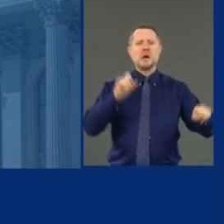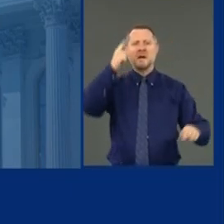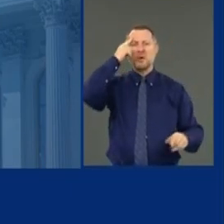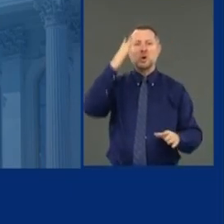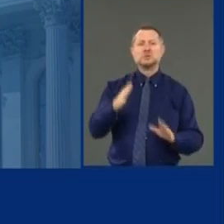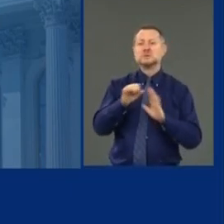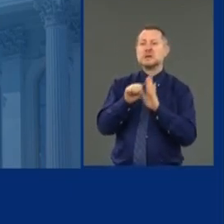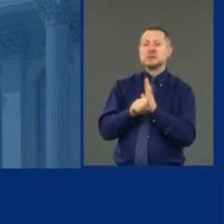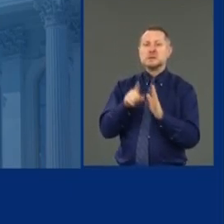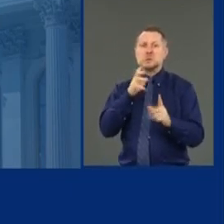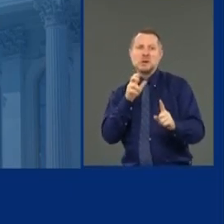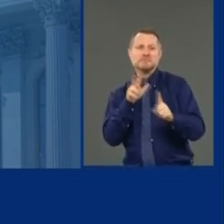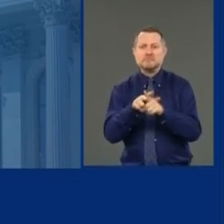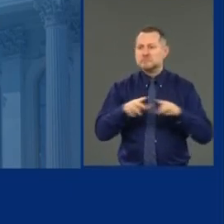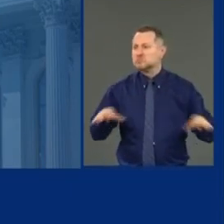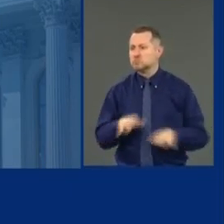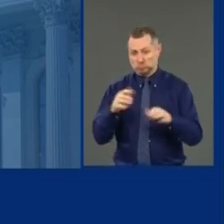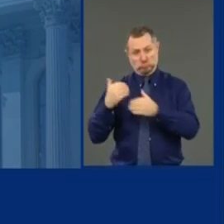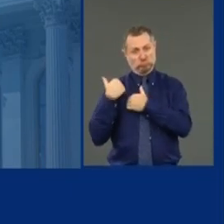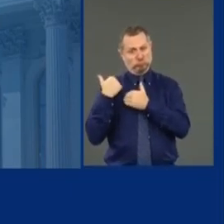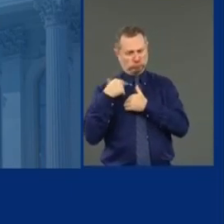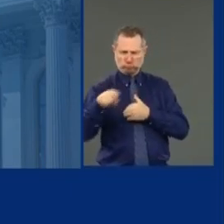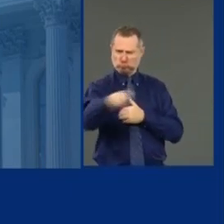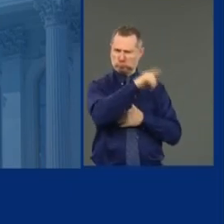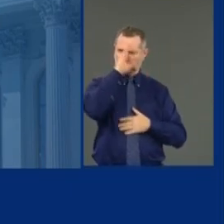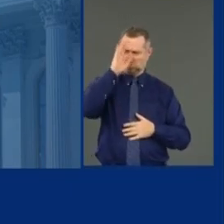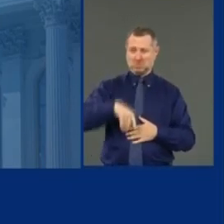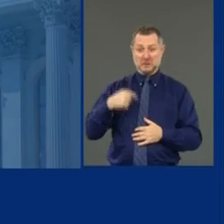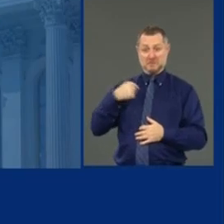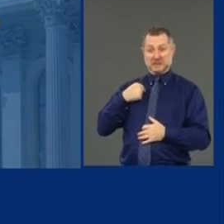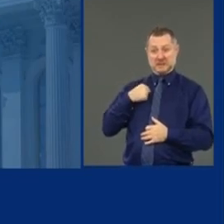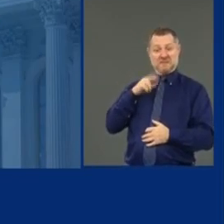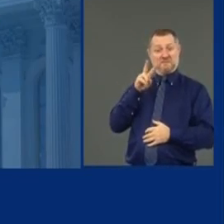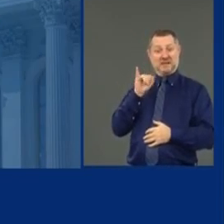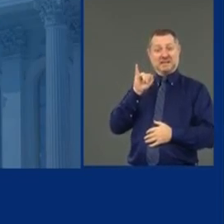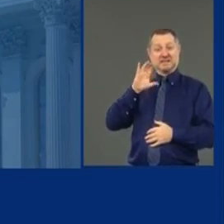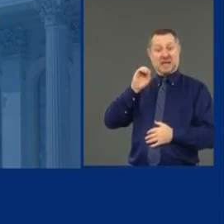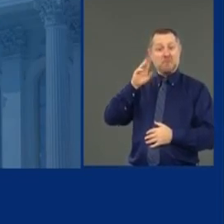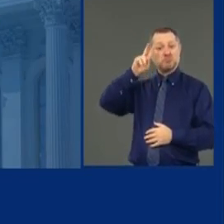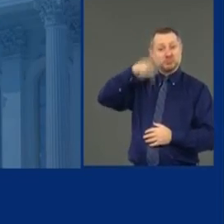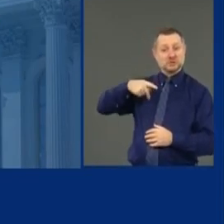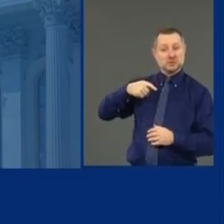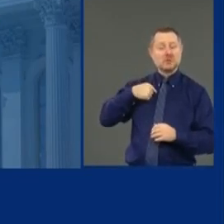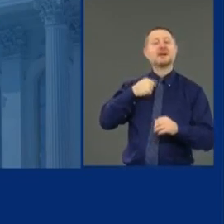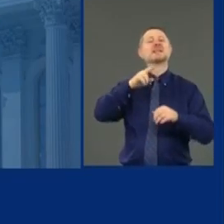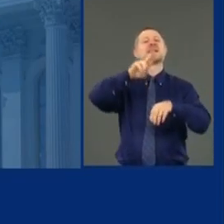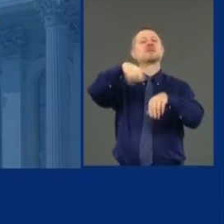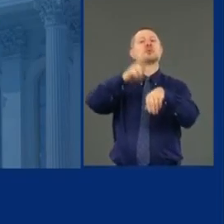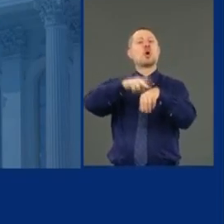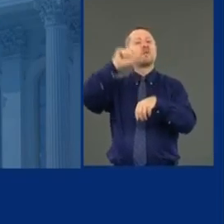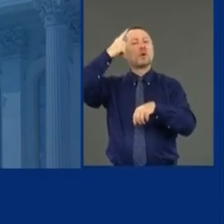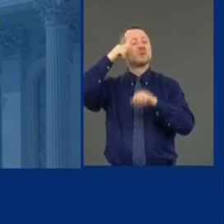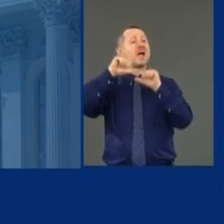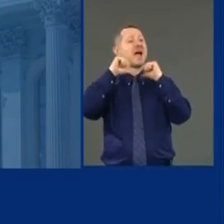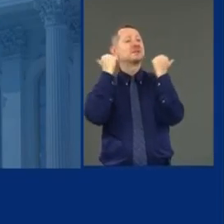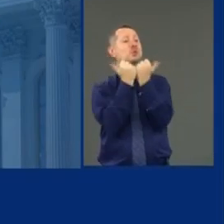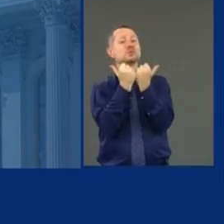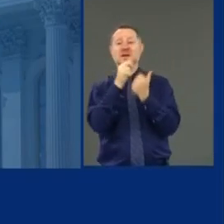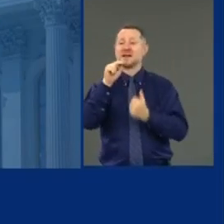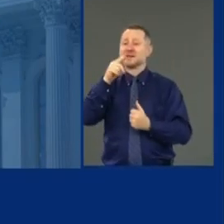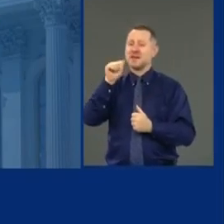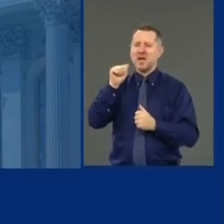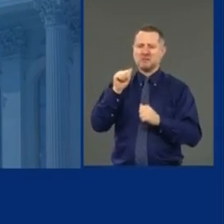I'm vice chairman of what's called the National Governors Association, so I work with governors all across the nation. And we talk about